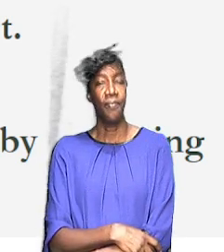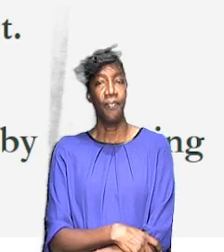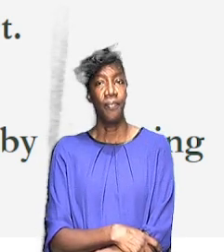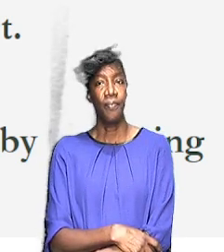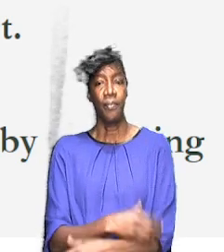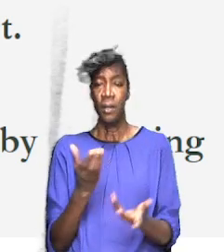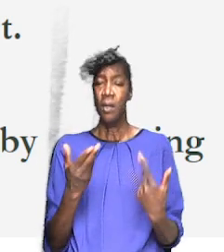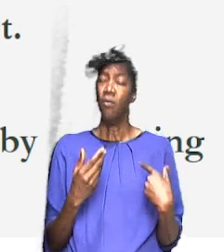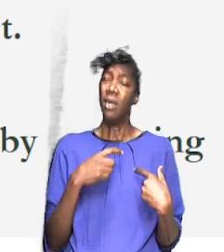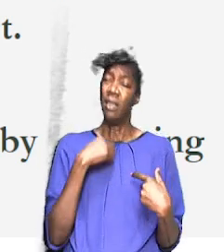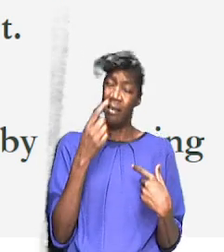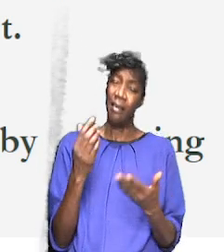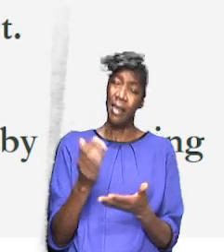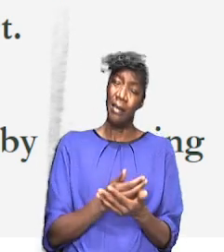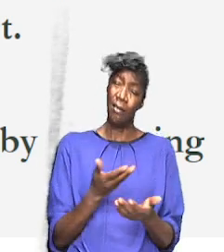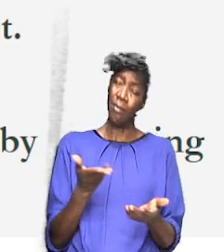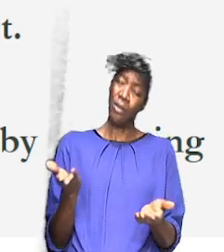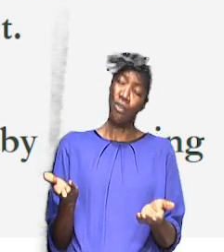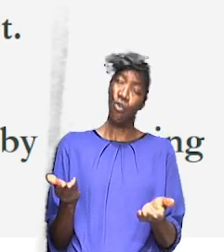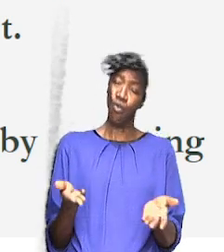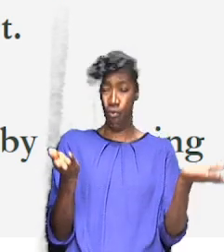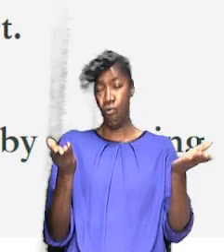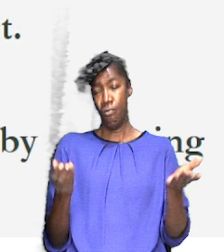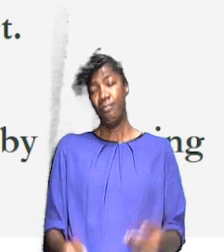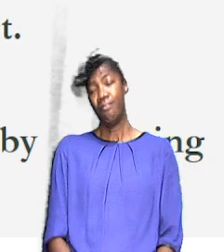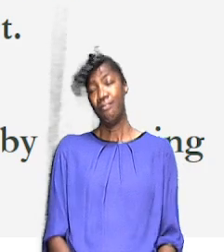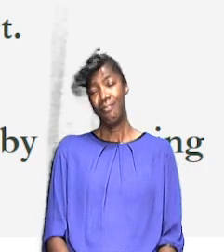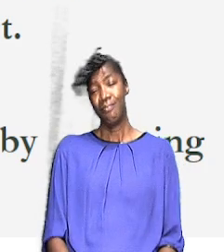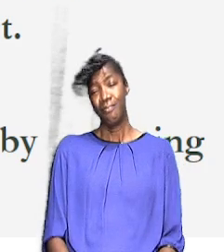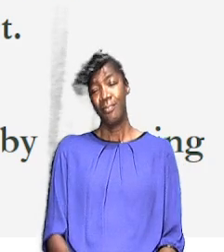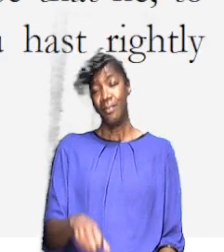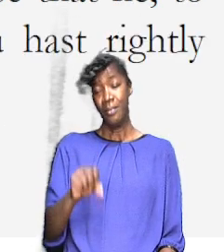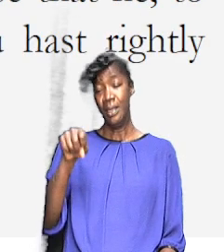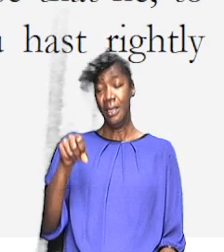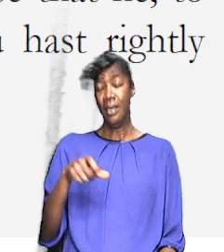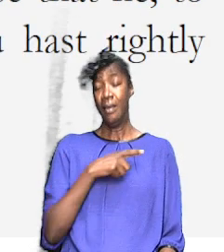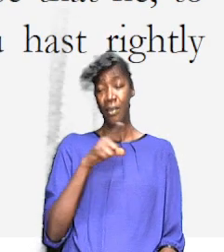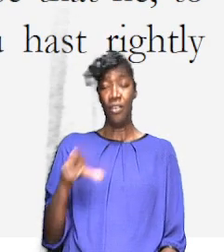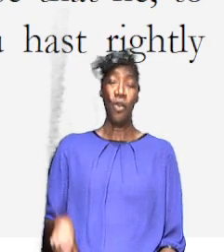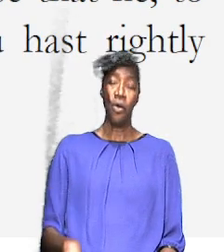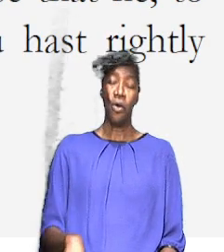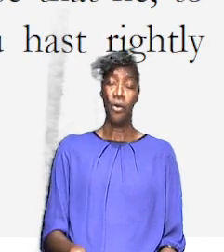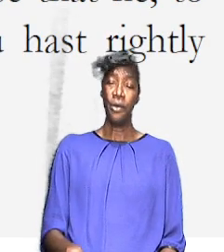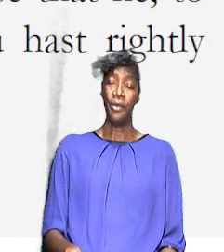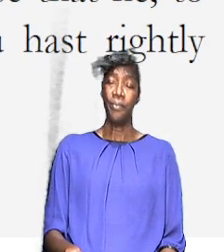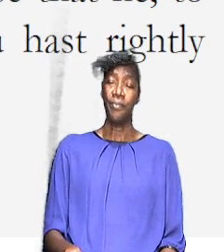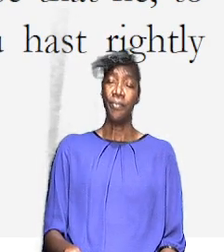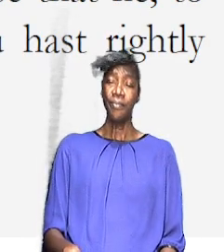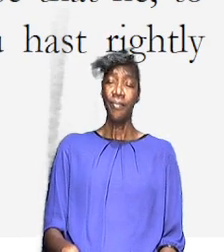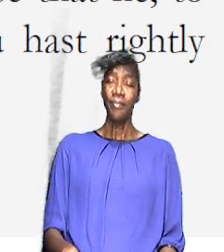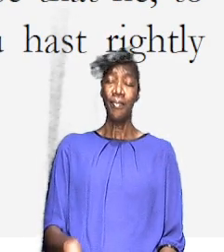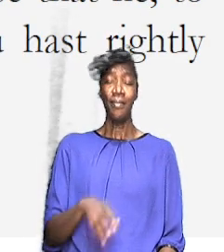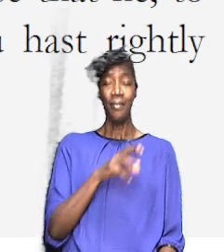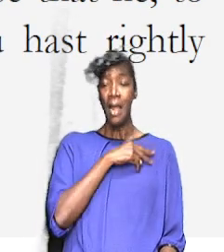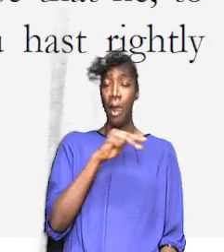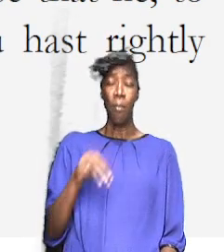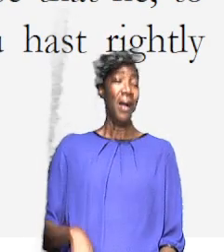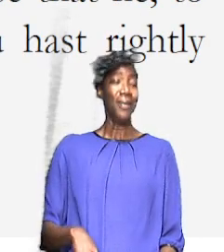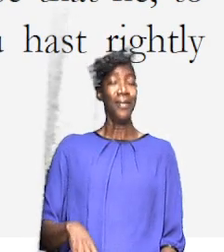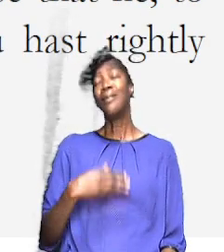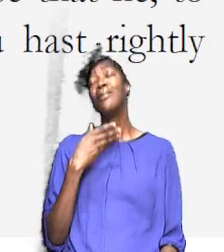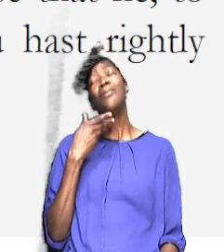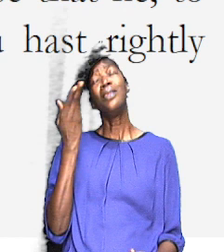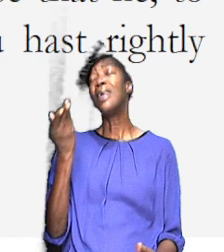I want to say something to you. Simon, him say, yes, Lord, him say, I want to say something. Him say, Master, say